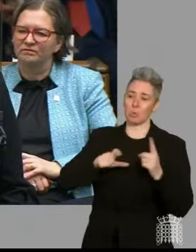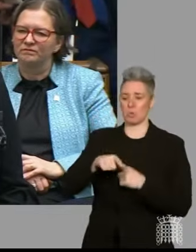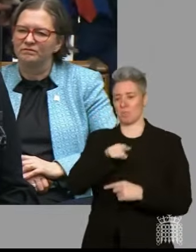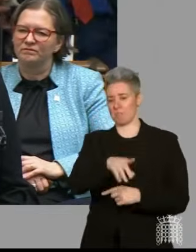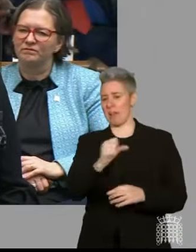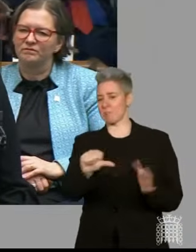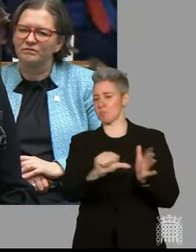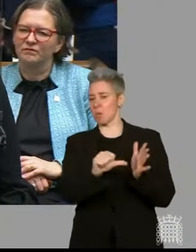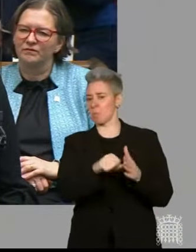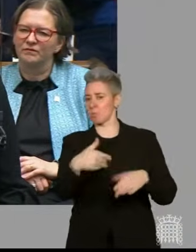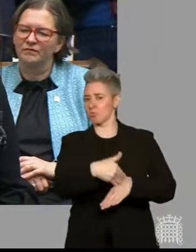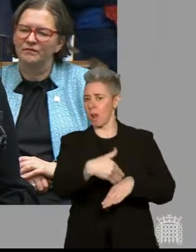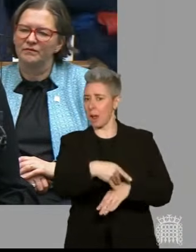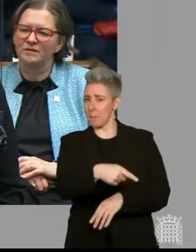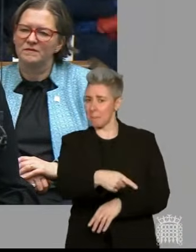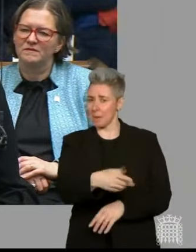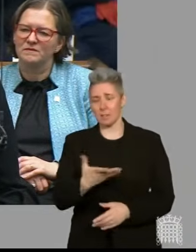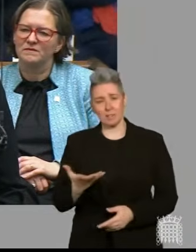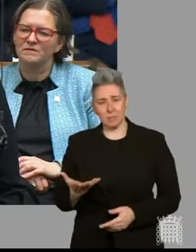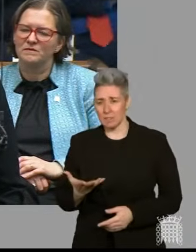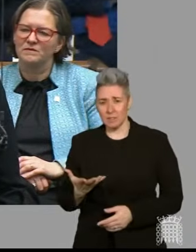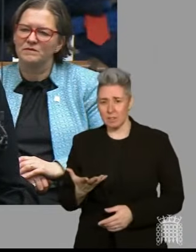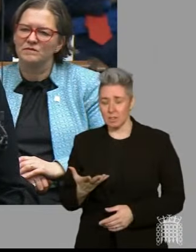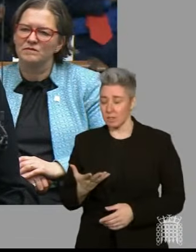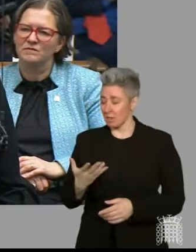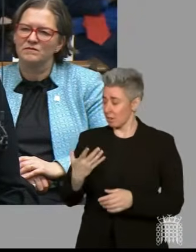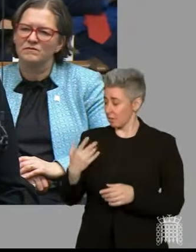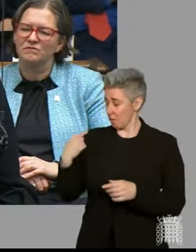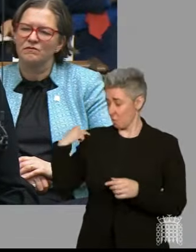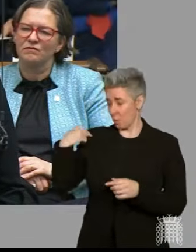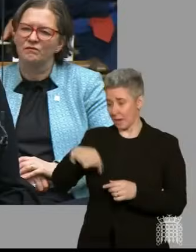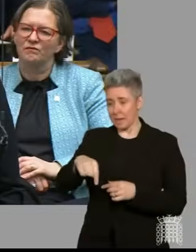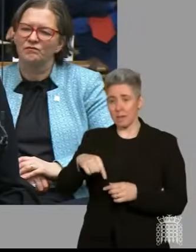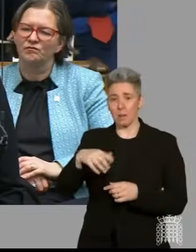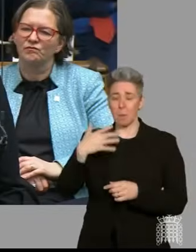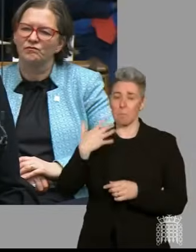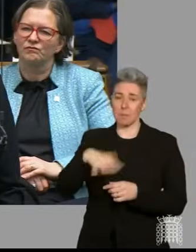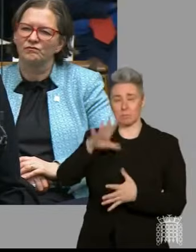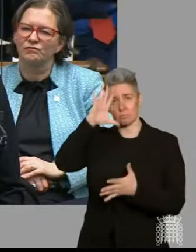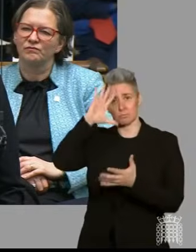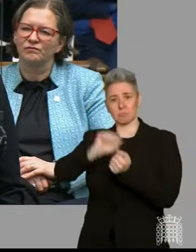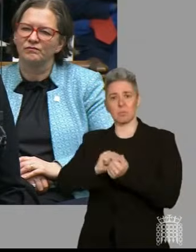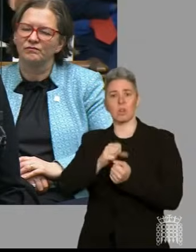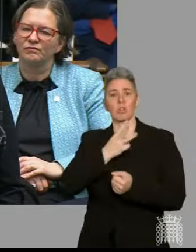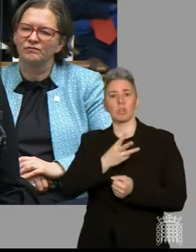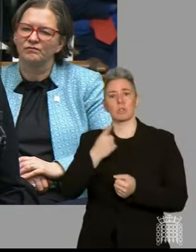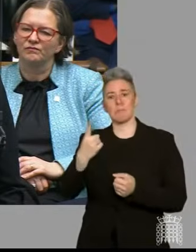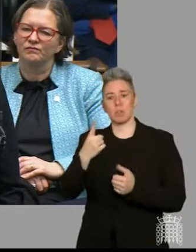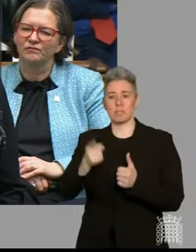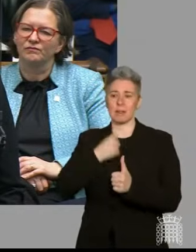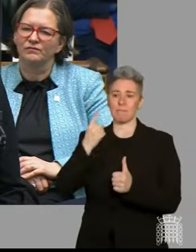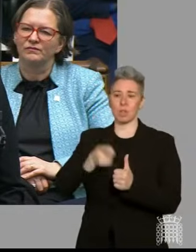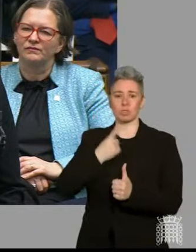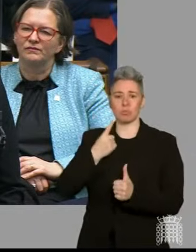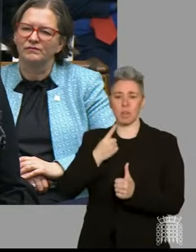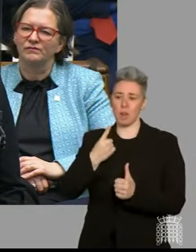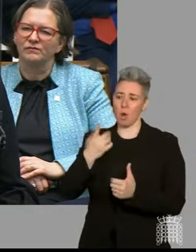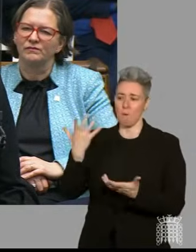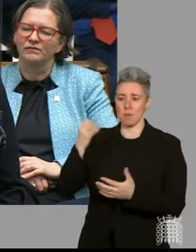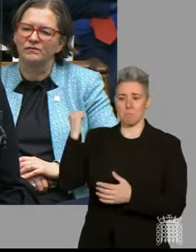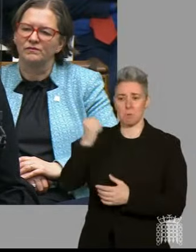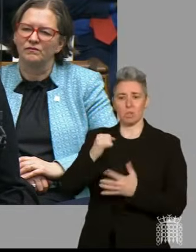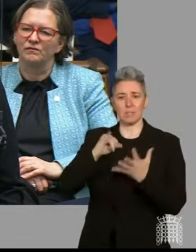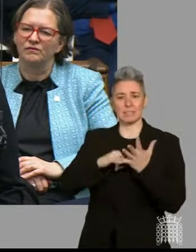that we marked the 31st anniversary of the murder of Stephen Lawrence, does the Deputy Prime Minister